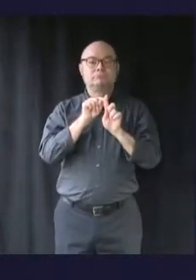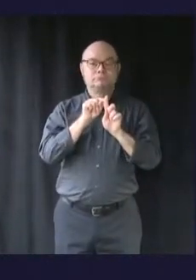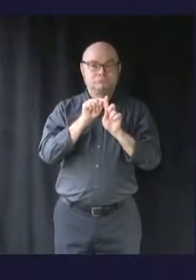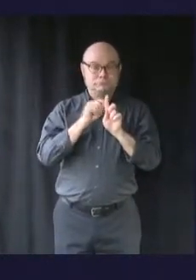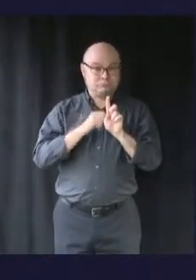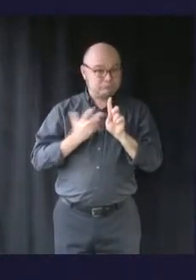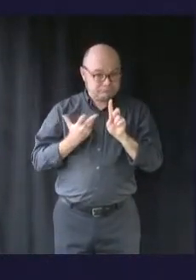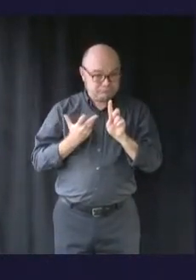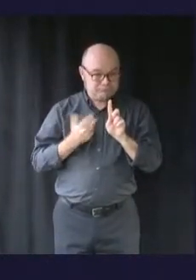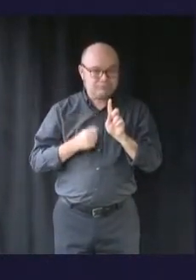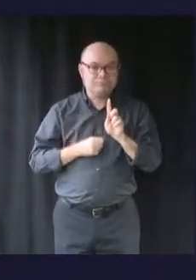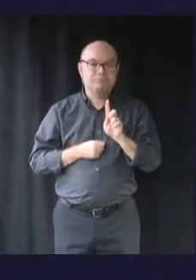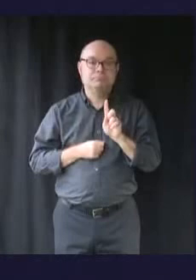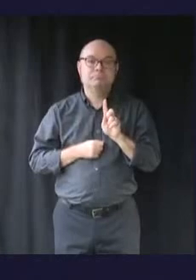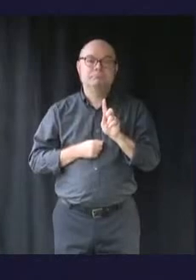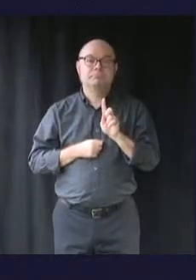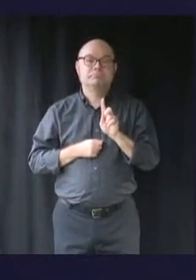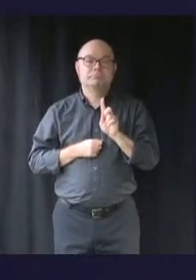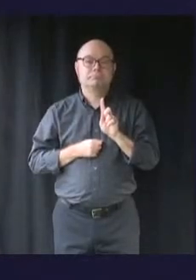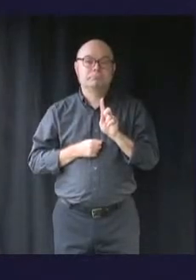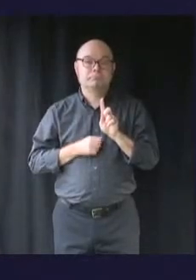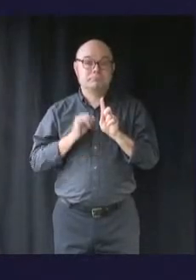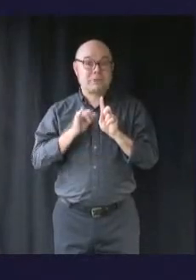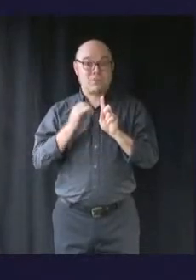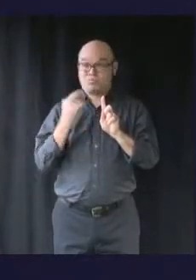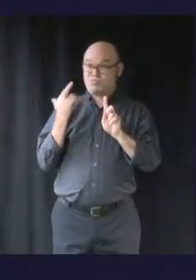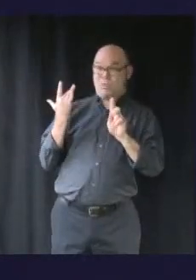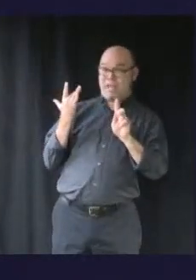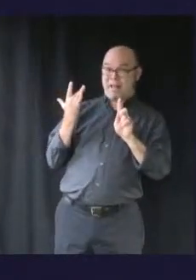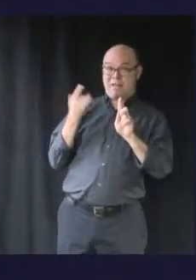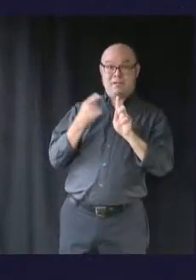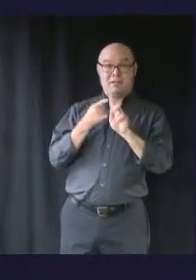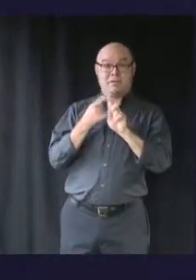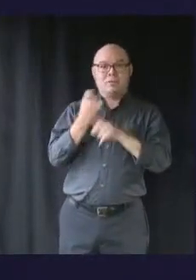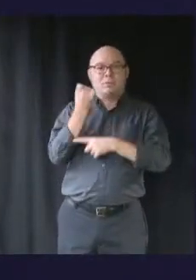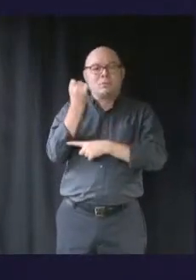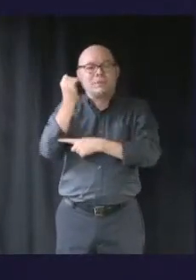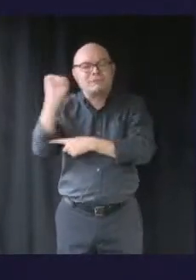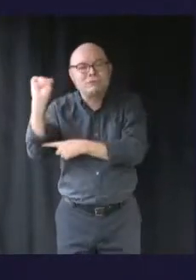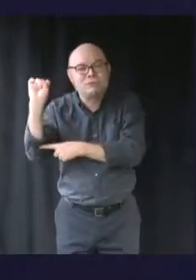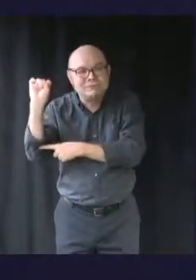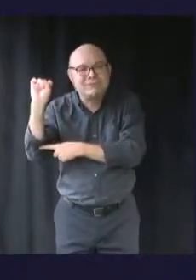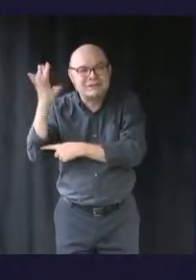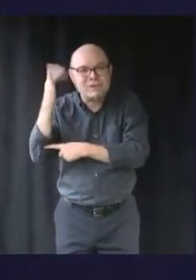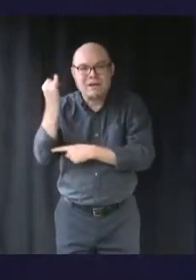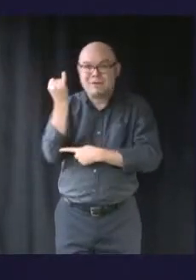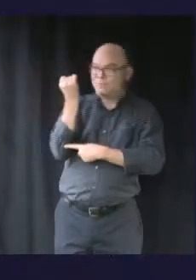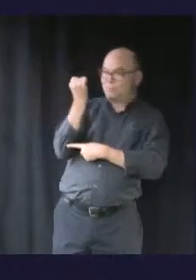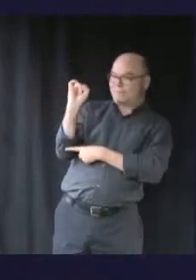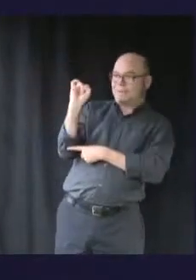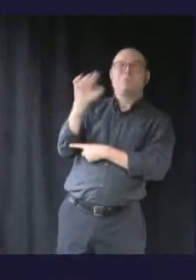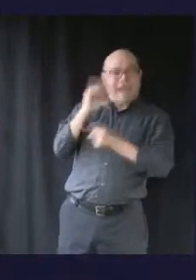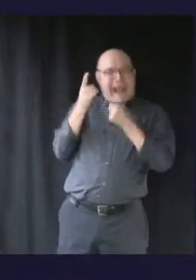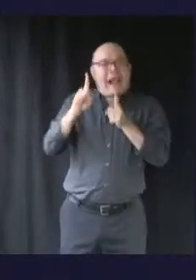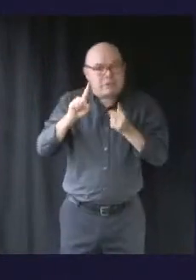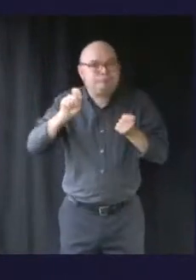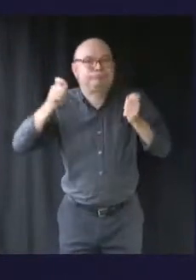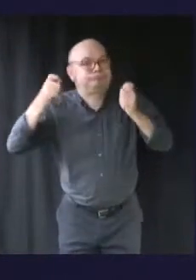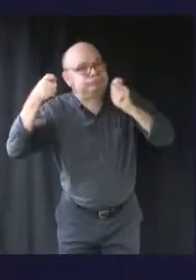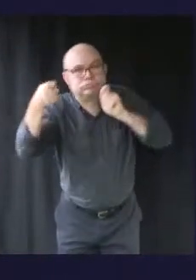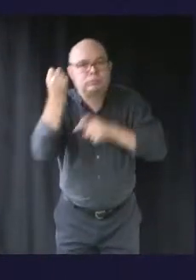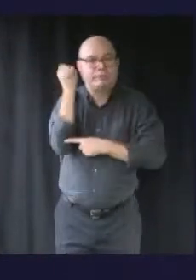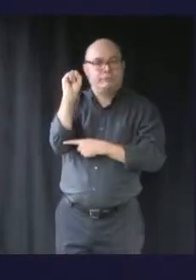It sparked our revolution. It helped ignite the wave of change around the world that successive generations have built